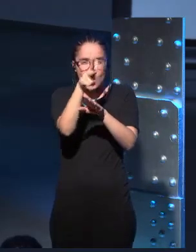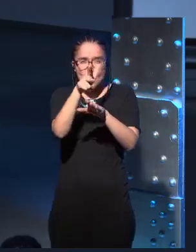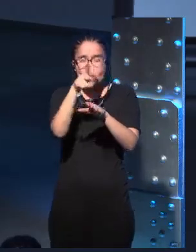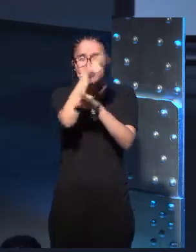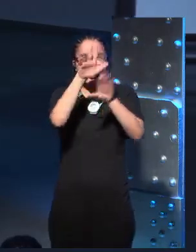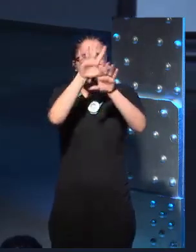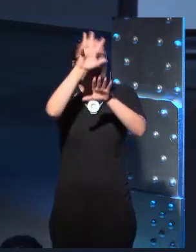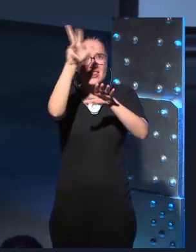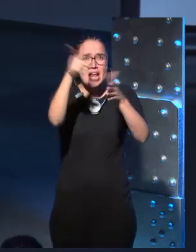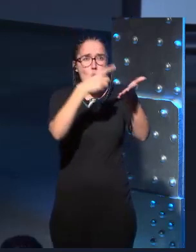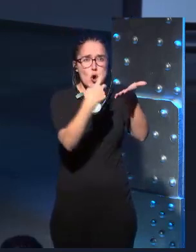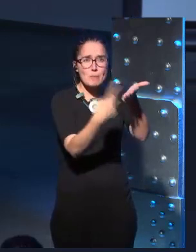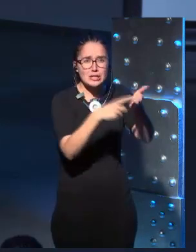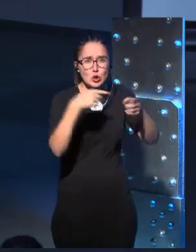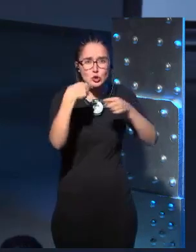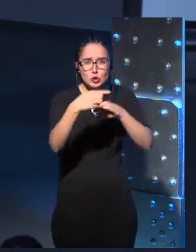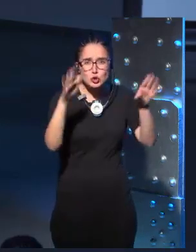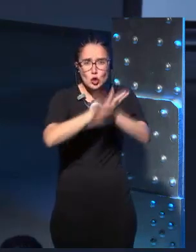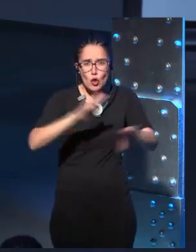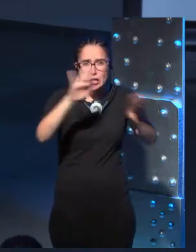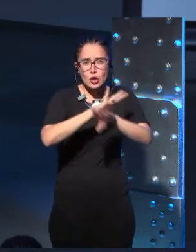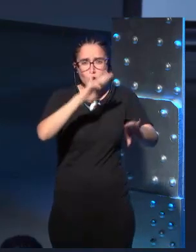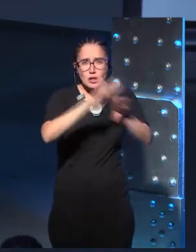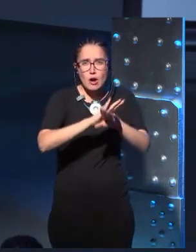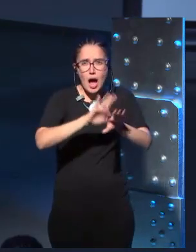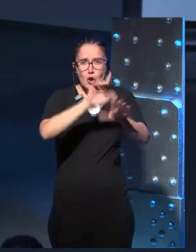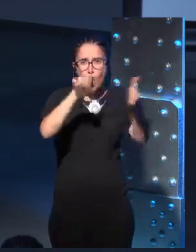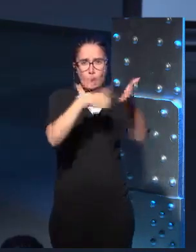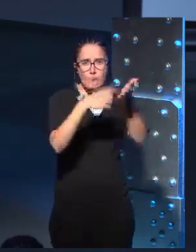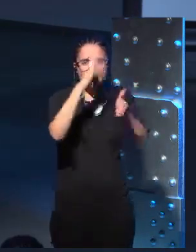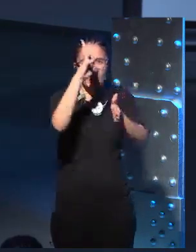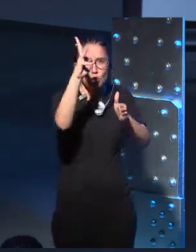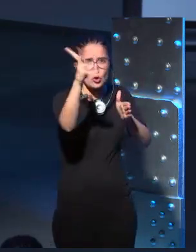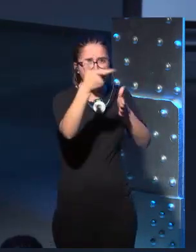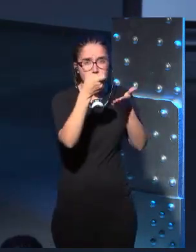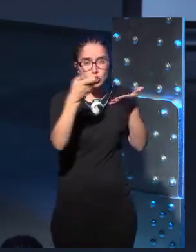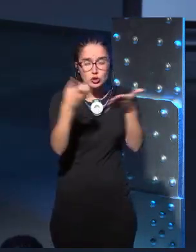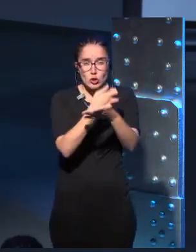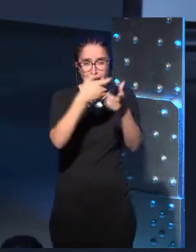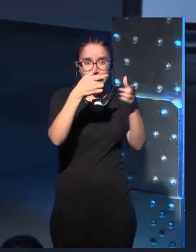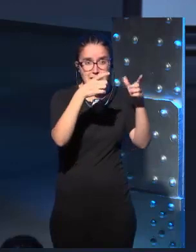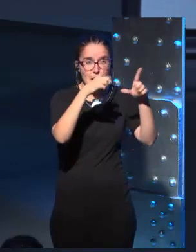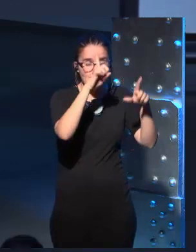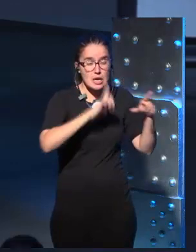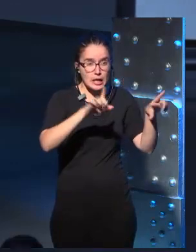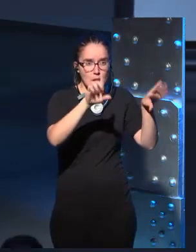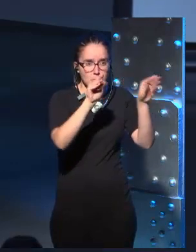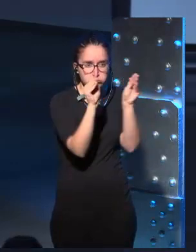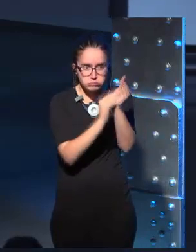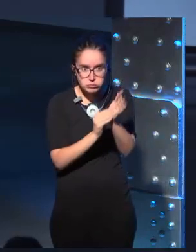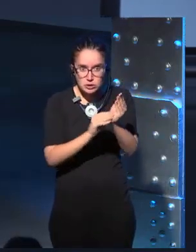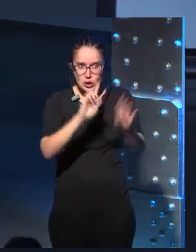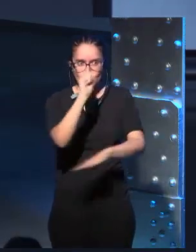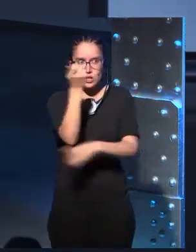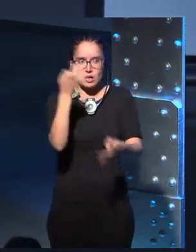go around the Earth. When you come back, you patch all the pictures together, and you get this.